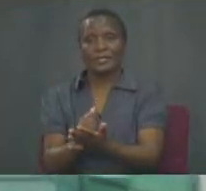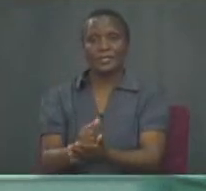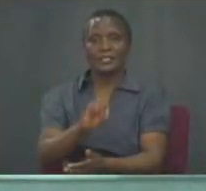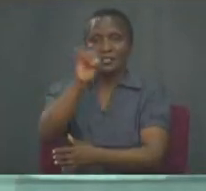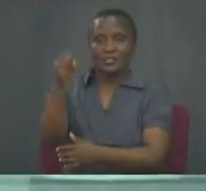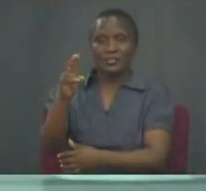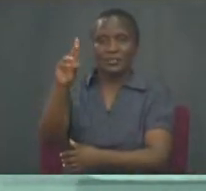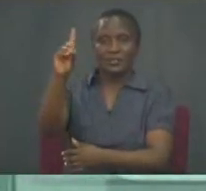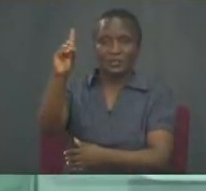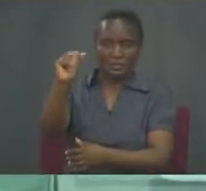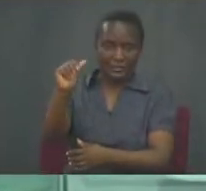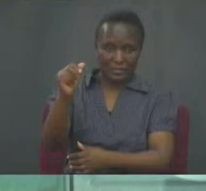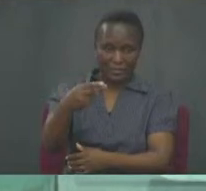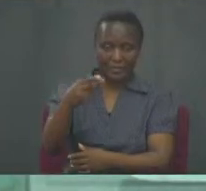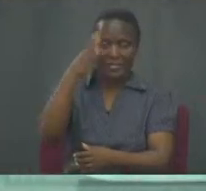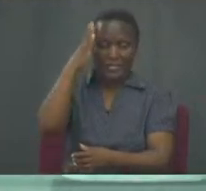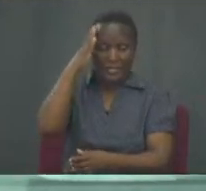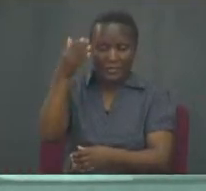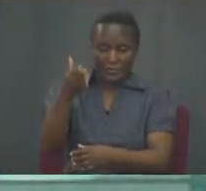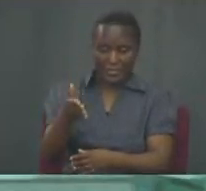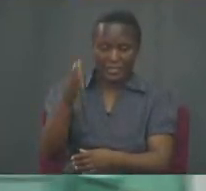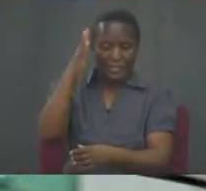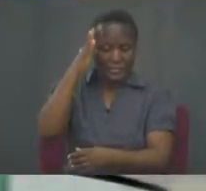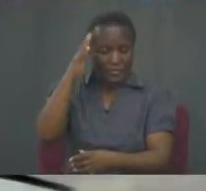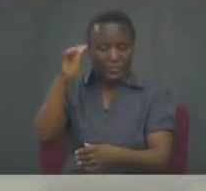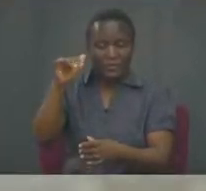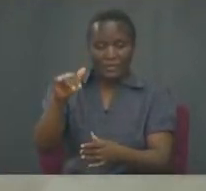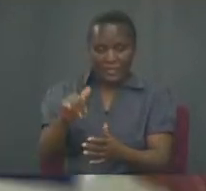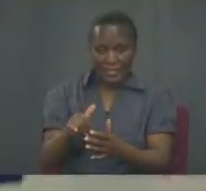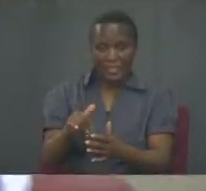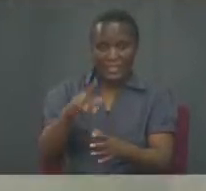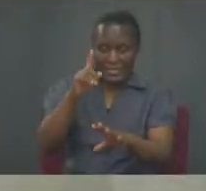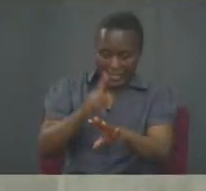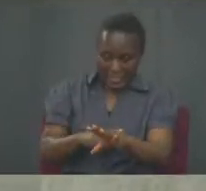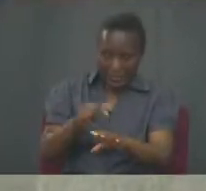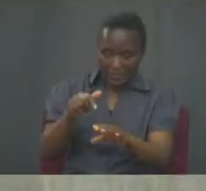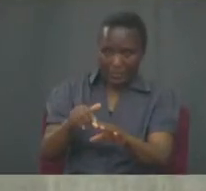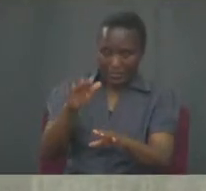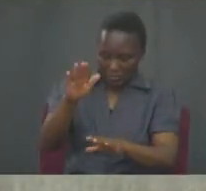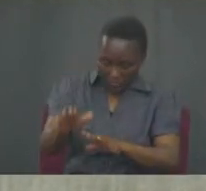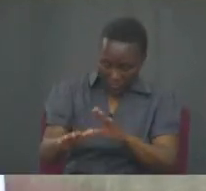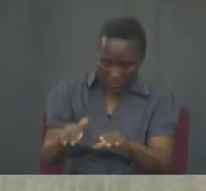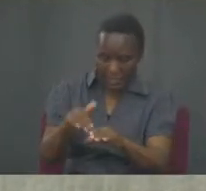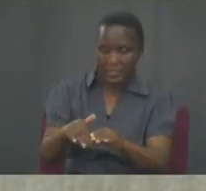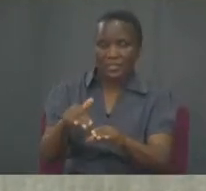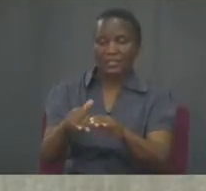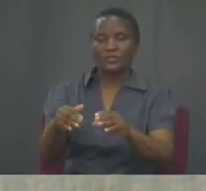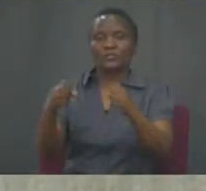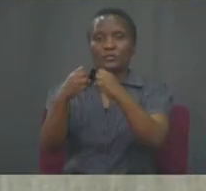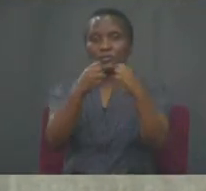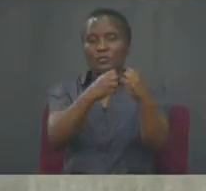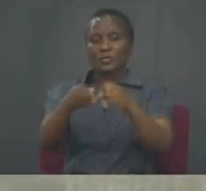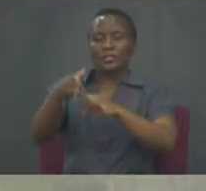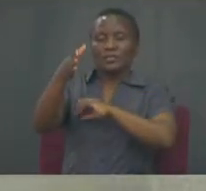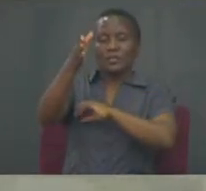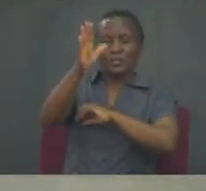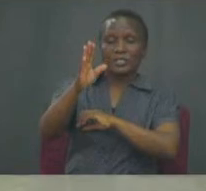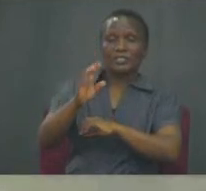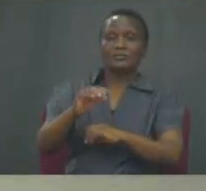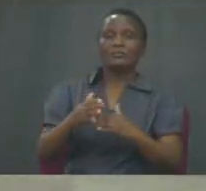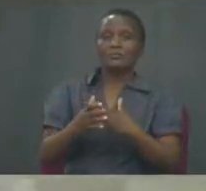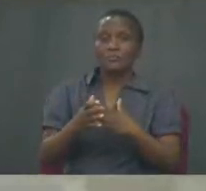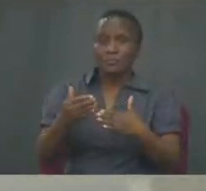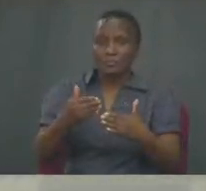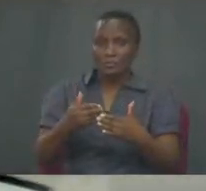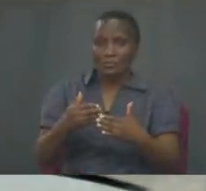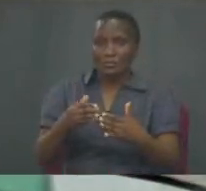this. He knew that the moment I step into battle, God has gone before me. All I'm doing is